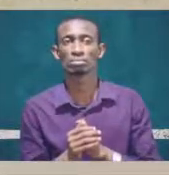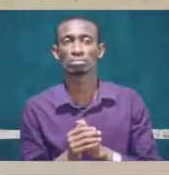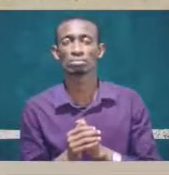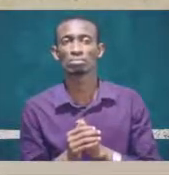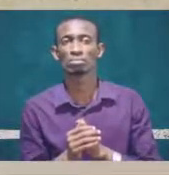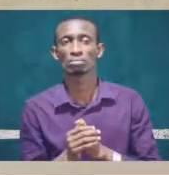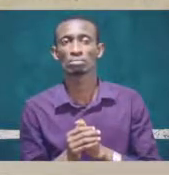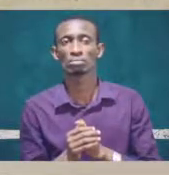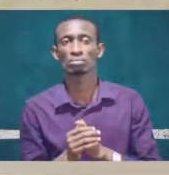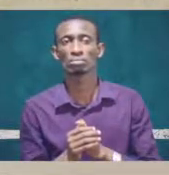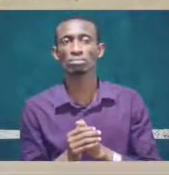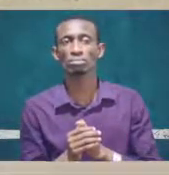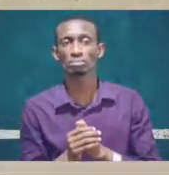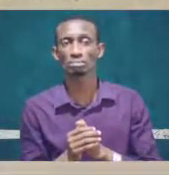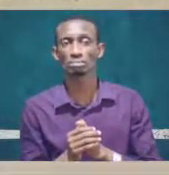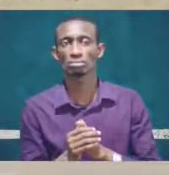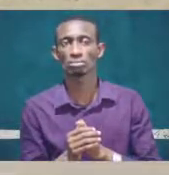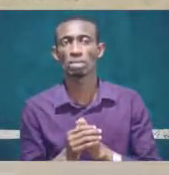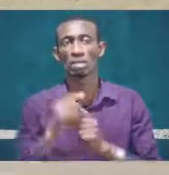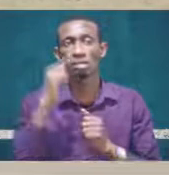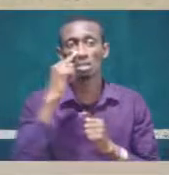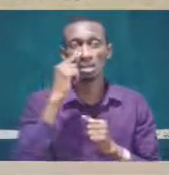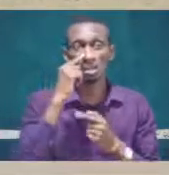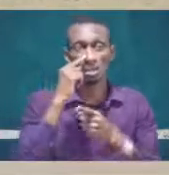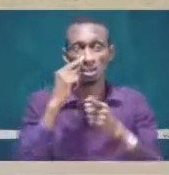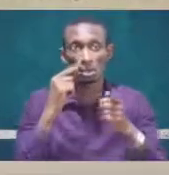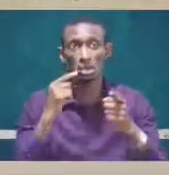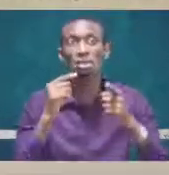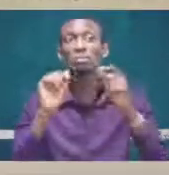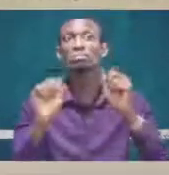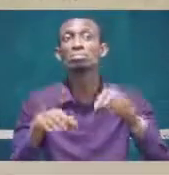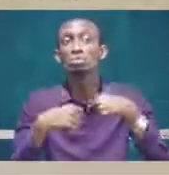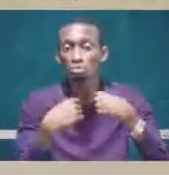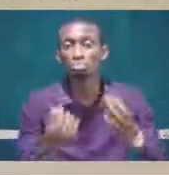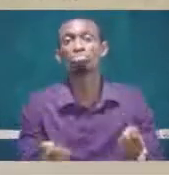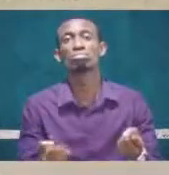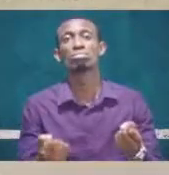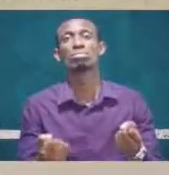that there are things that just do not happen. And if they do,